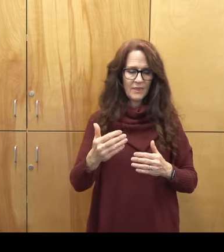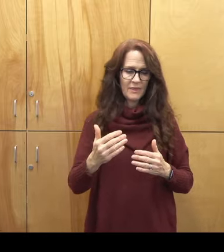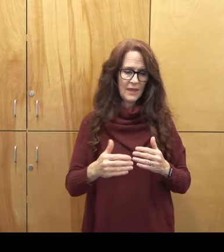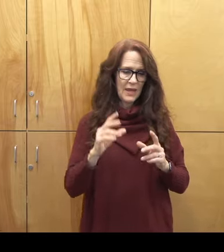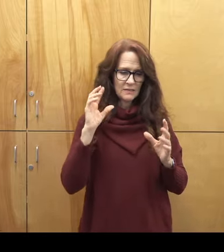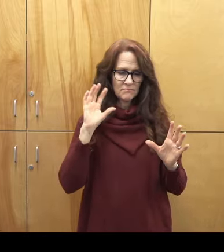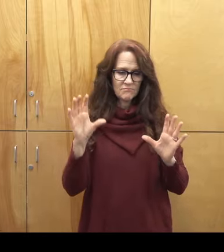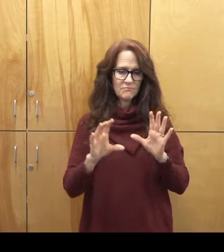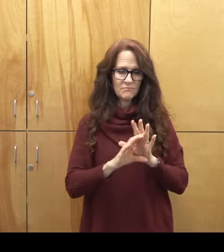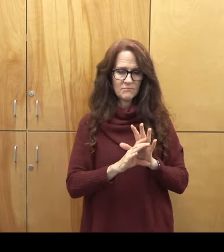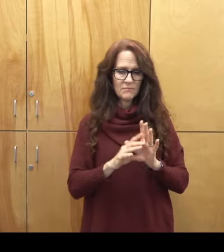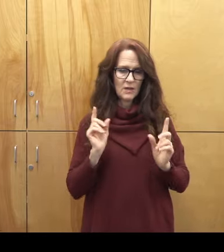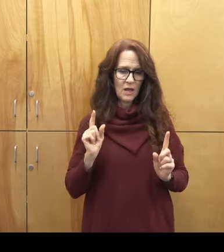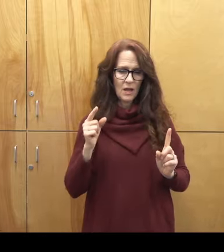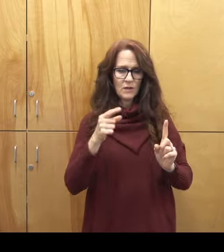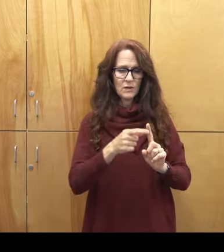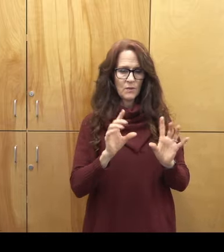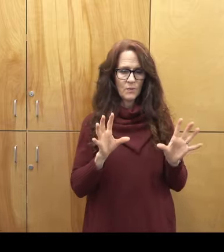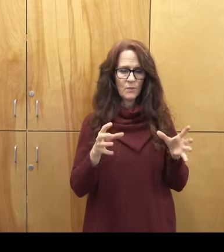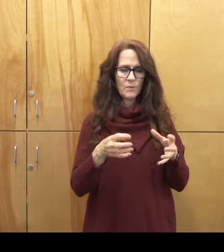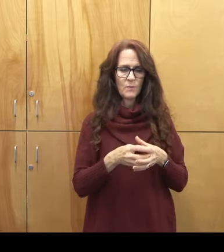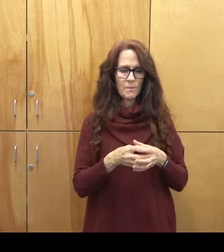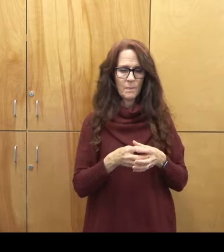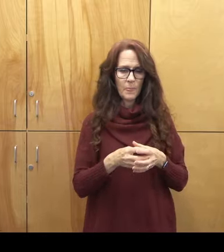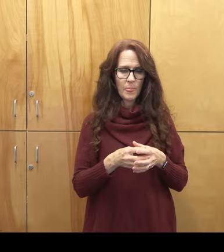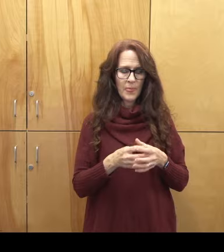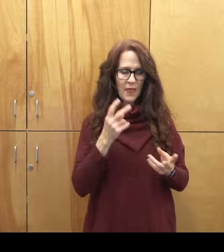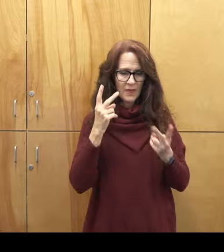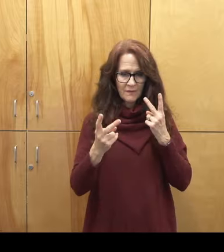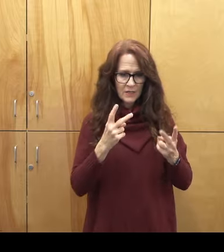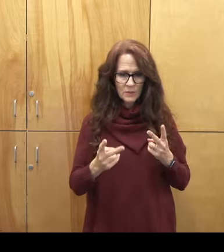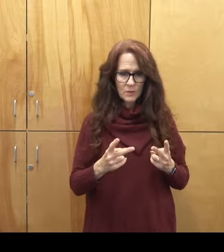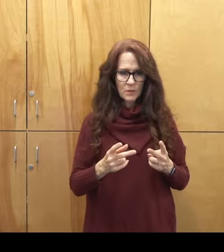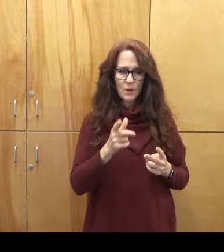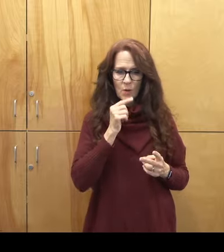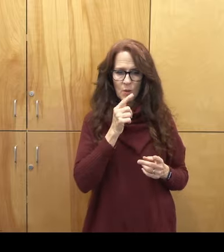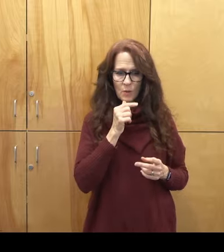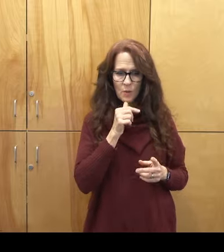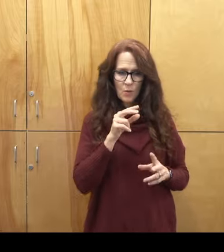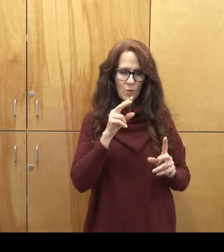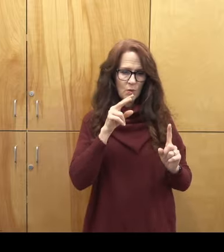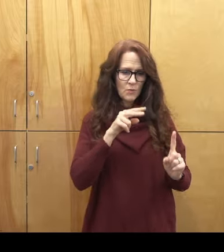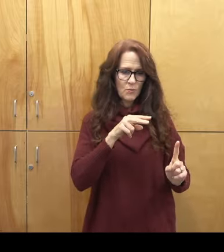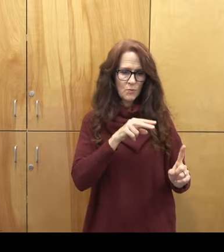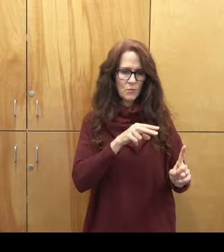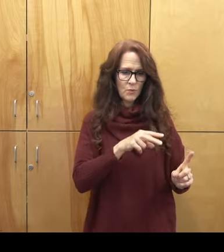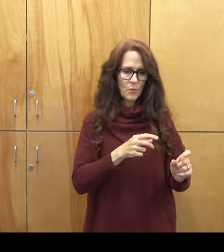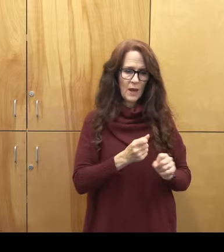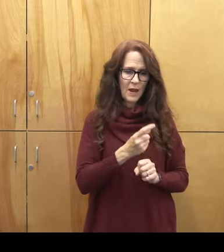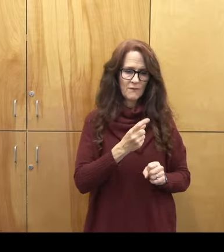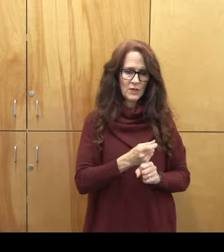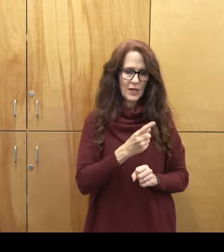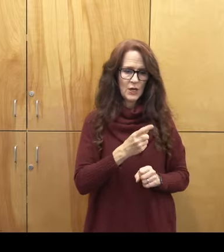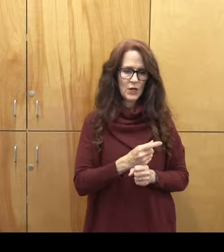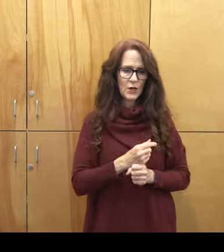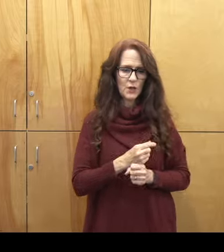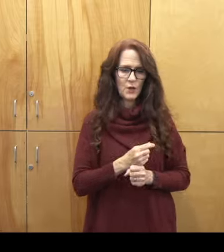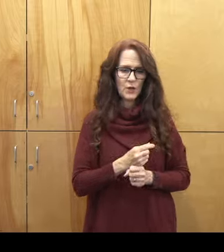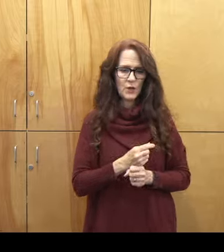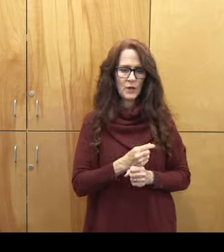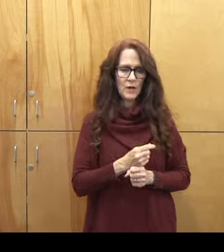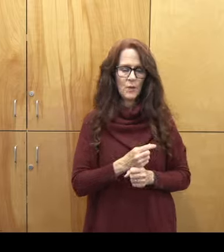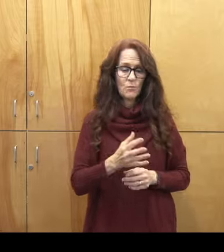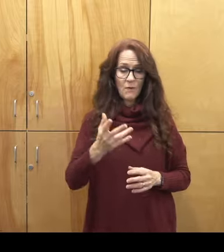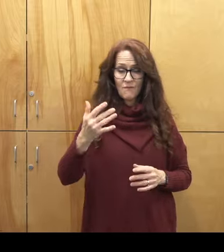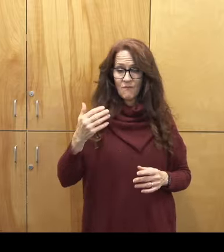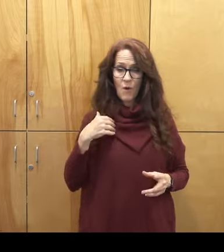information again on our targeted cohort. It gives you kind of that visual around who are we going to be looking at every year. We had an opportunity earlier in the year